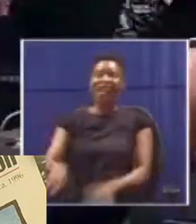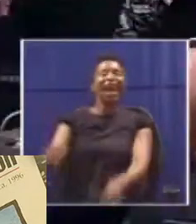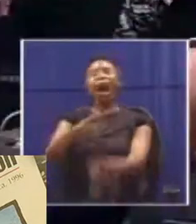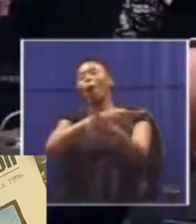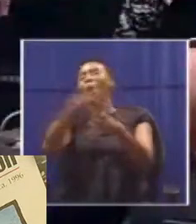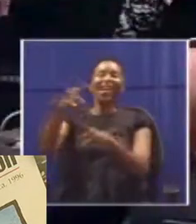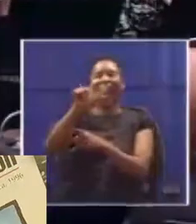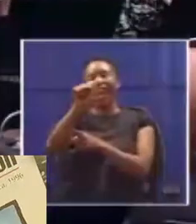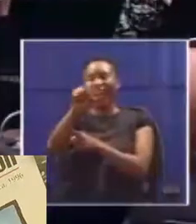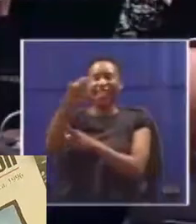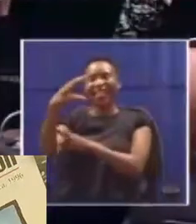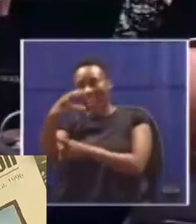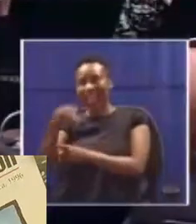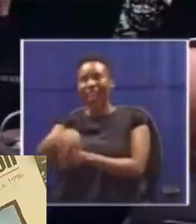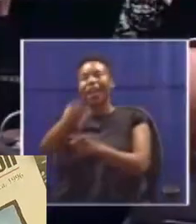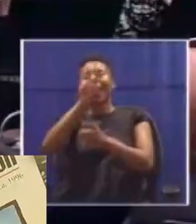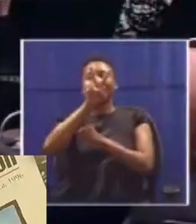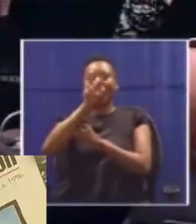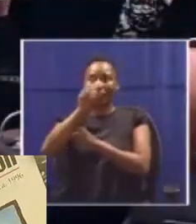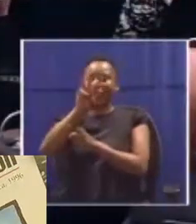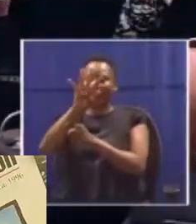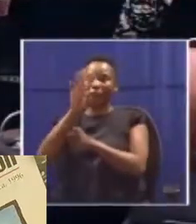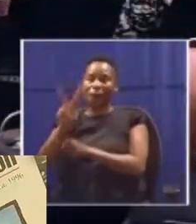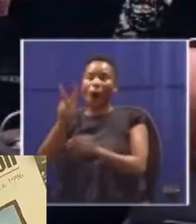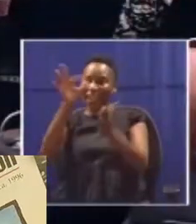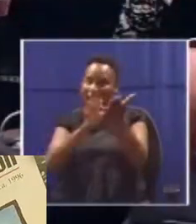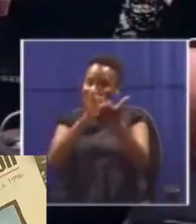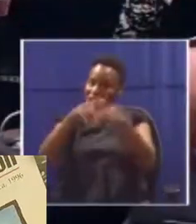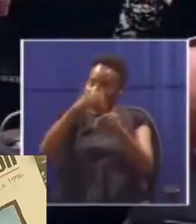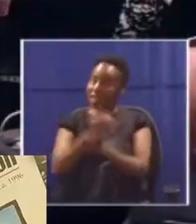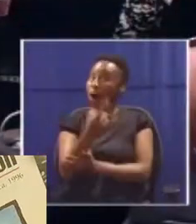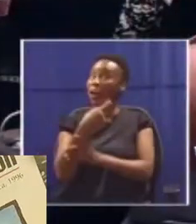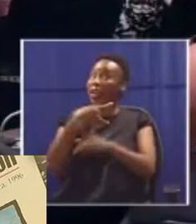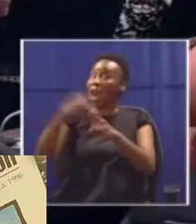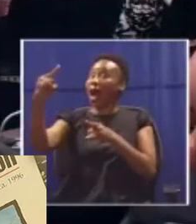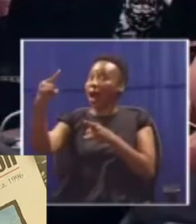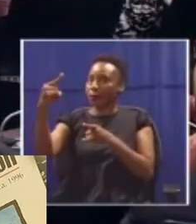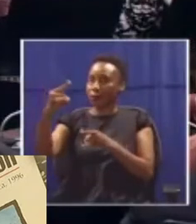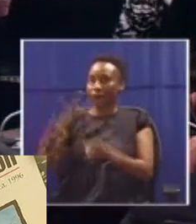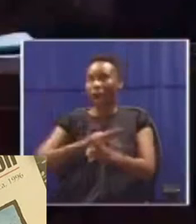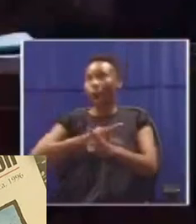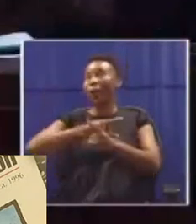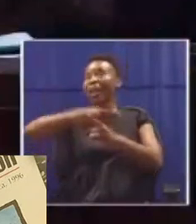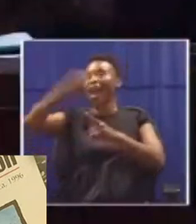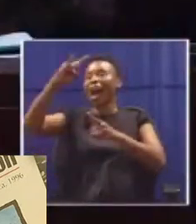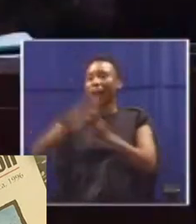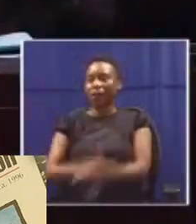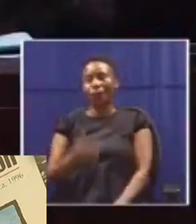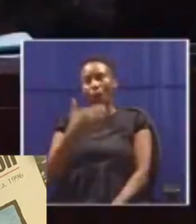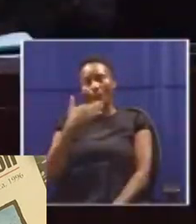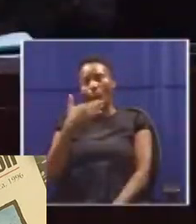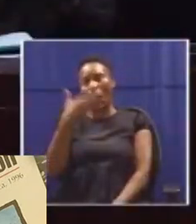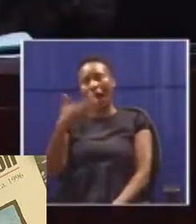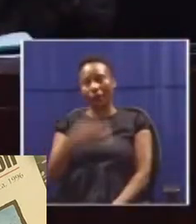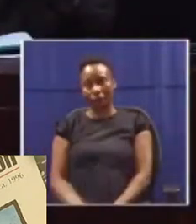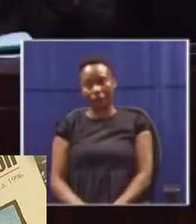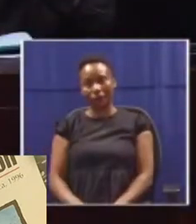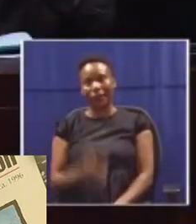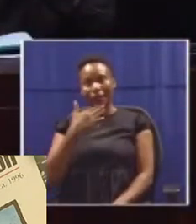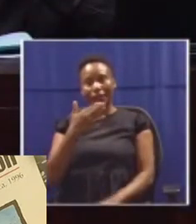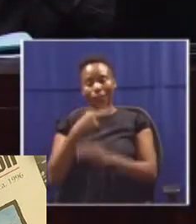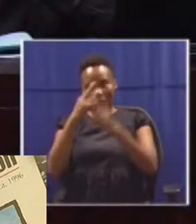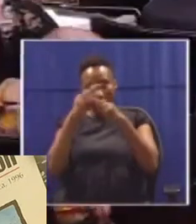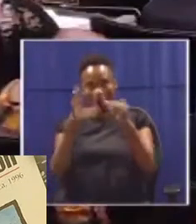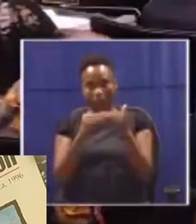Ea wina ANC nga 2024 election. Ea wina. Thank you. Kuwa. Thank you, Honorable Member.